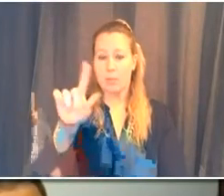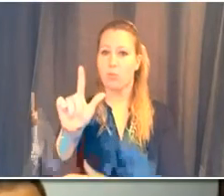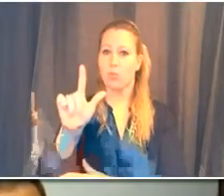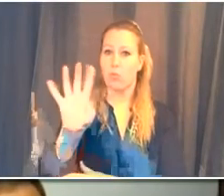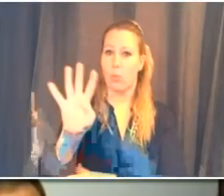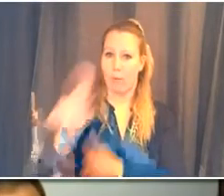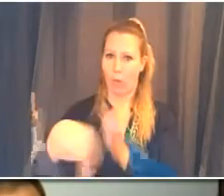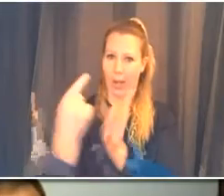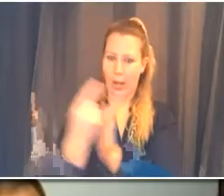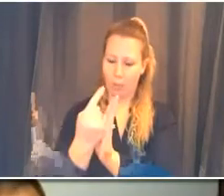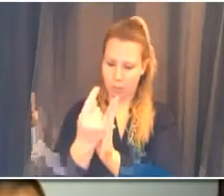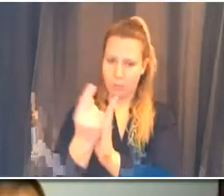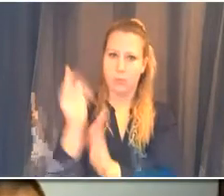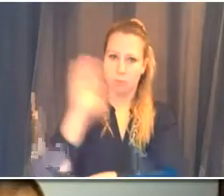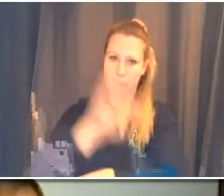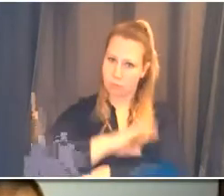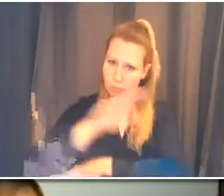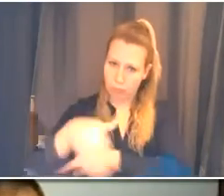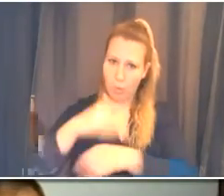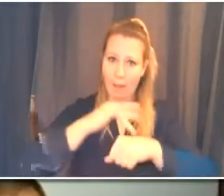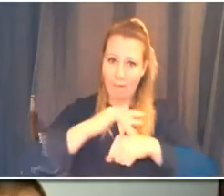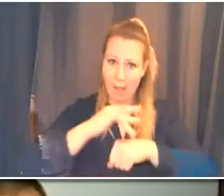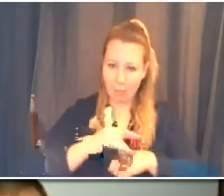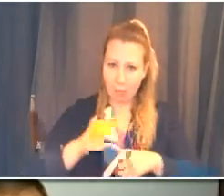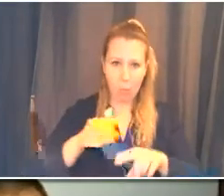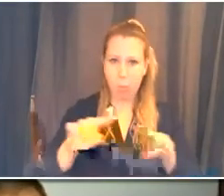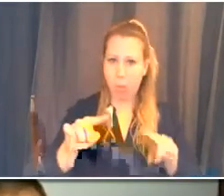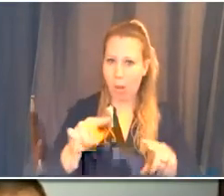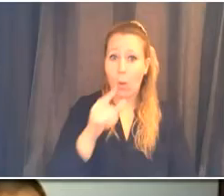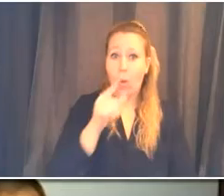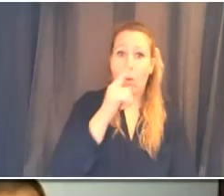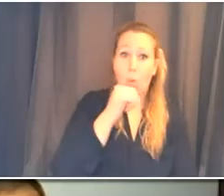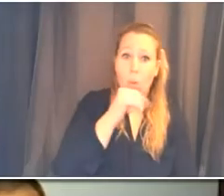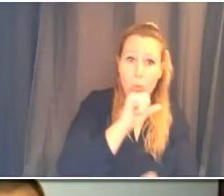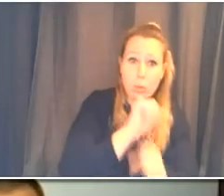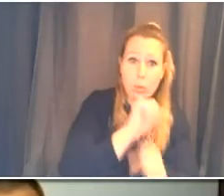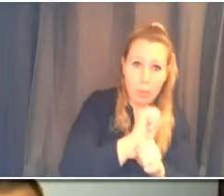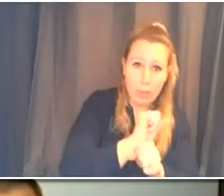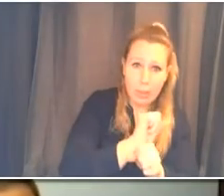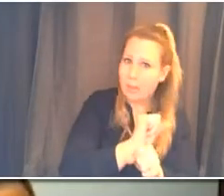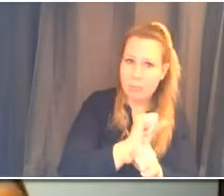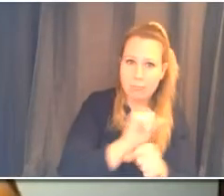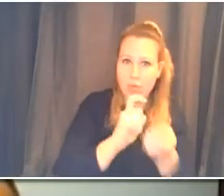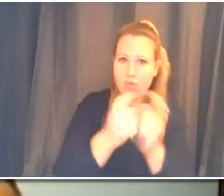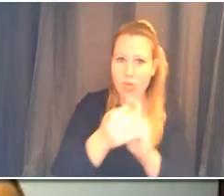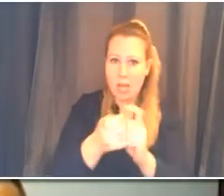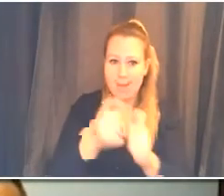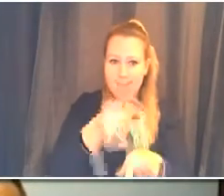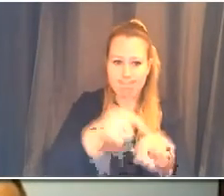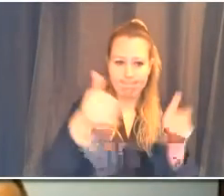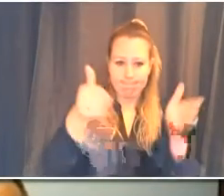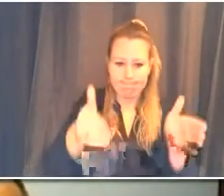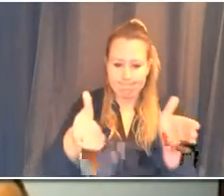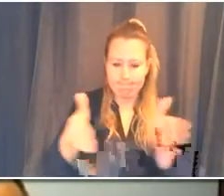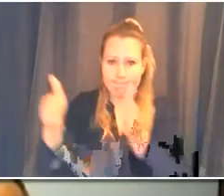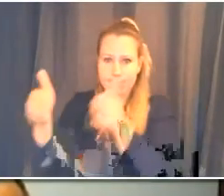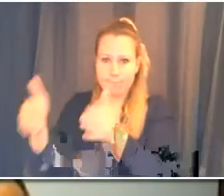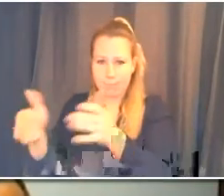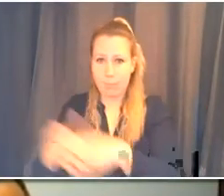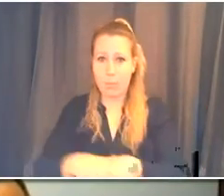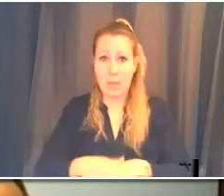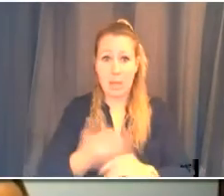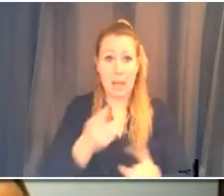ways that it could be done and all of those ways the potential for it to fall through the cracks is immense so that's